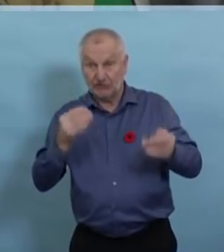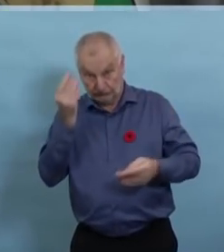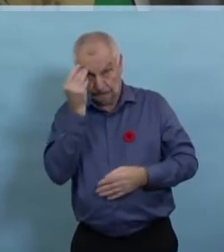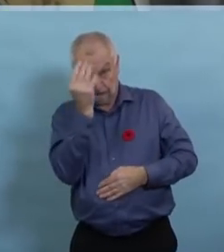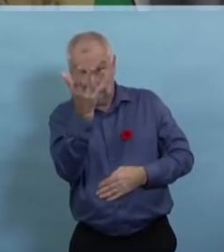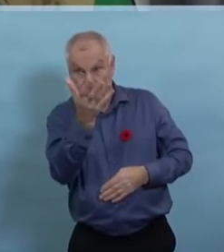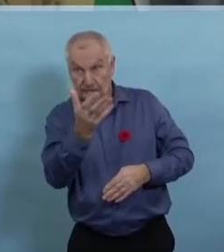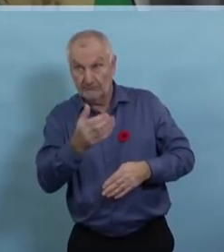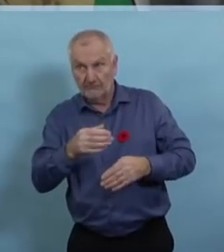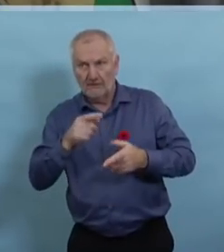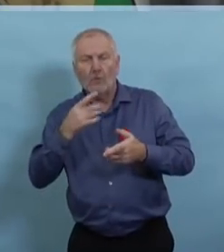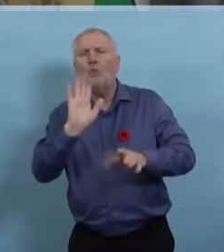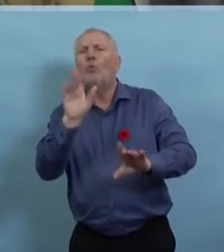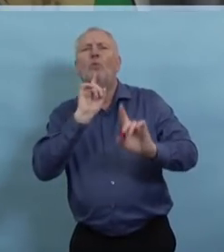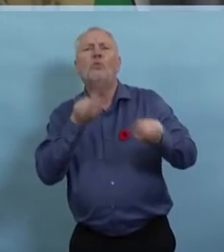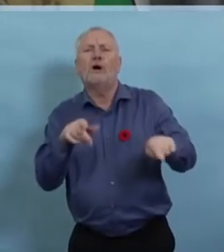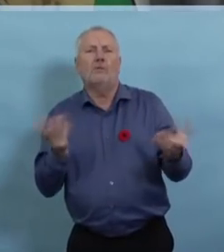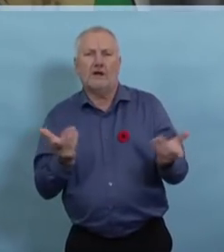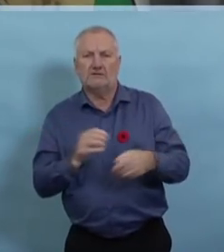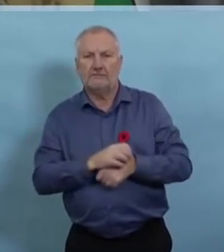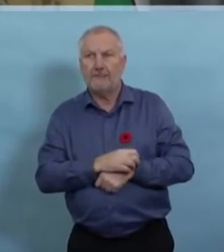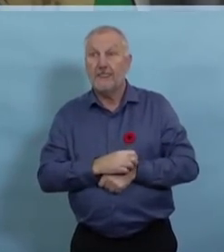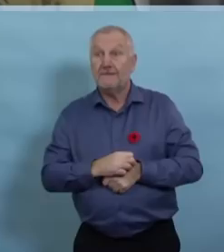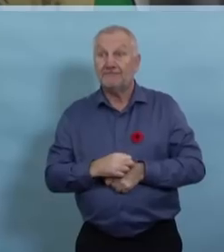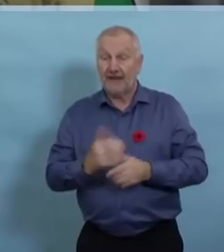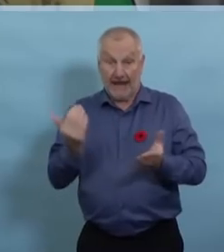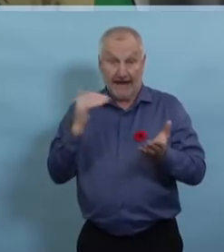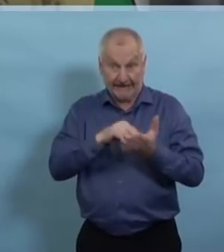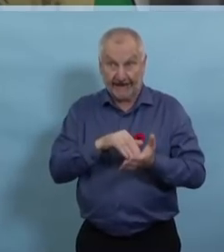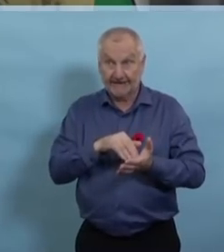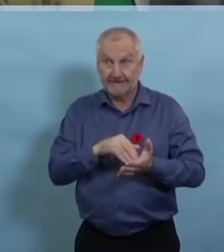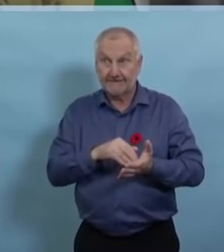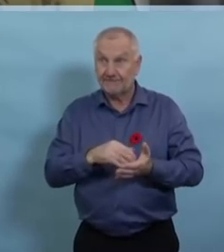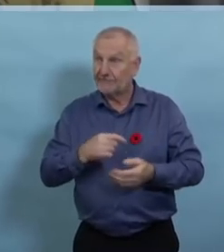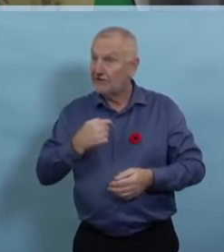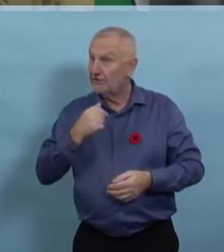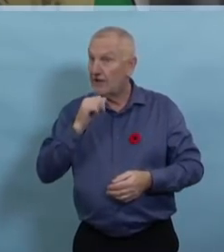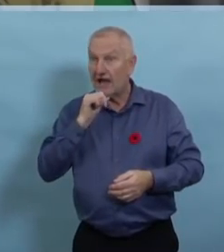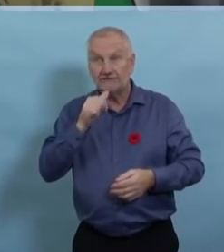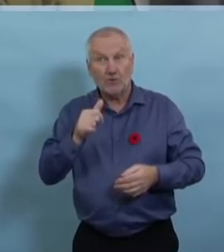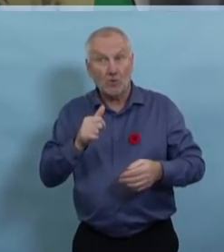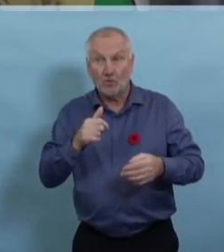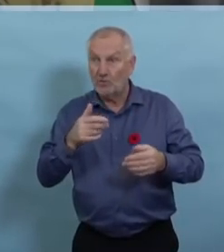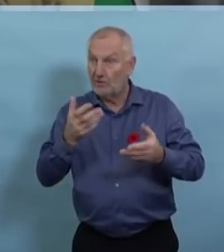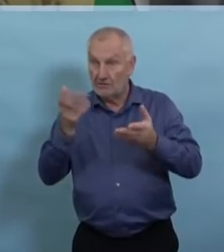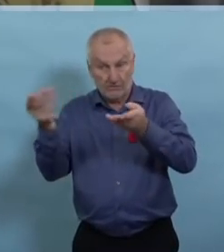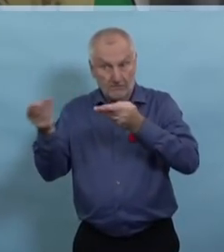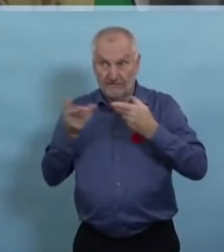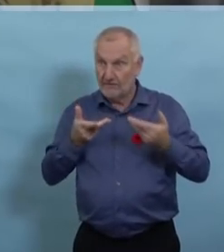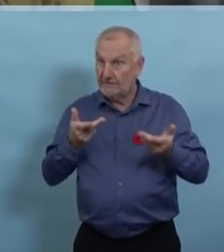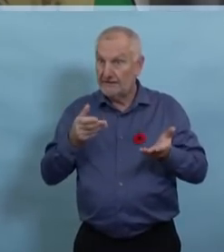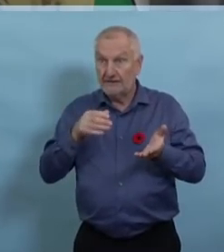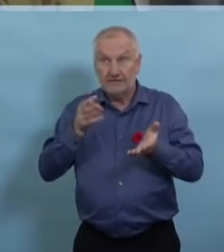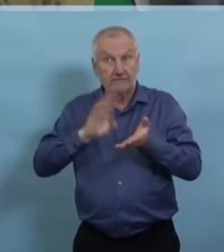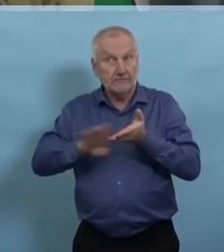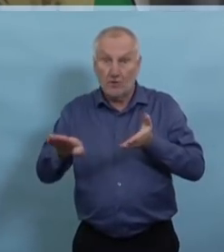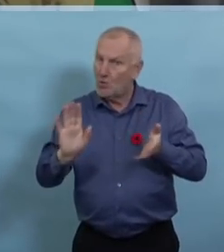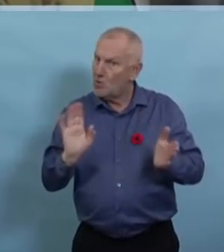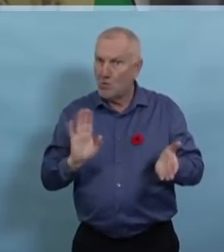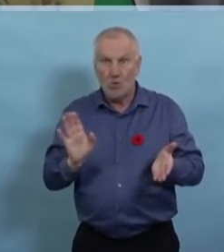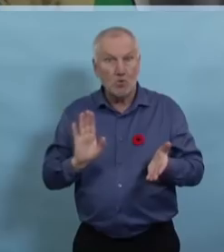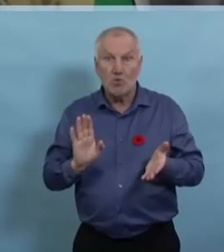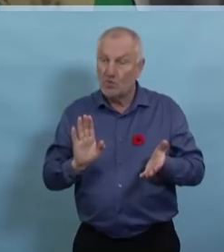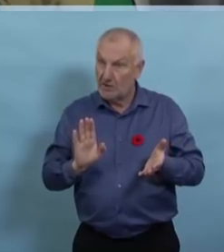again, I don't dismiss the fact, and I don't think anybody should, that this is a very challenging